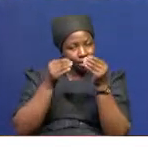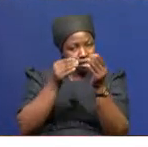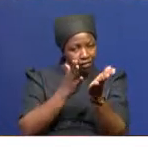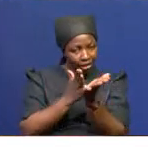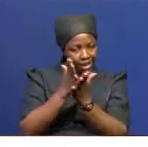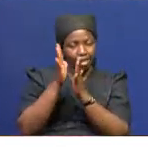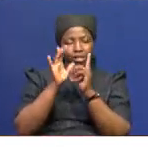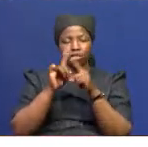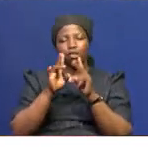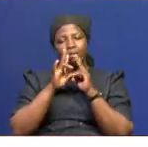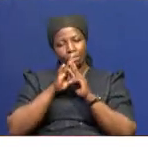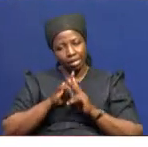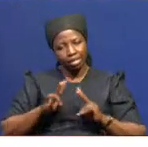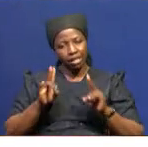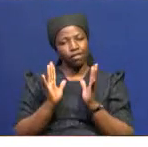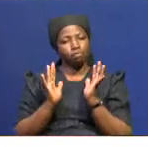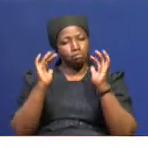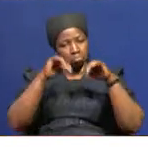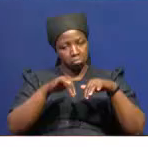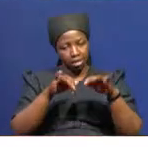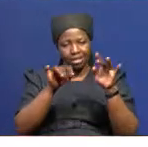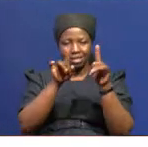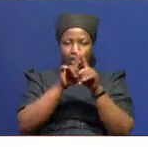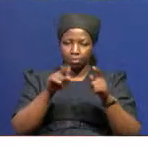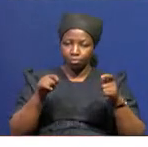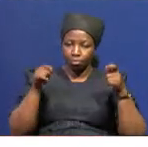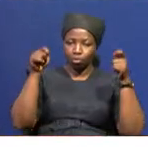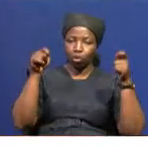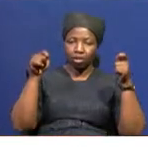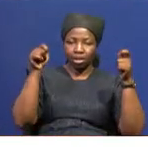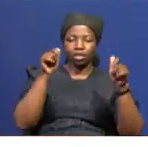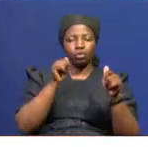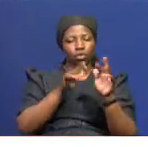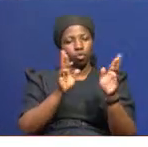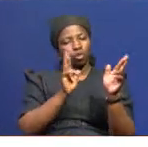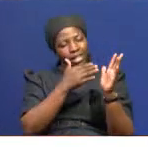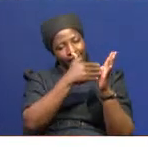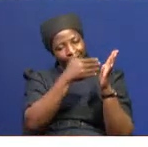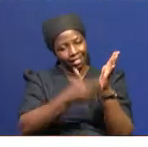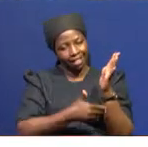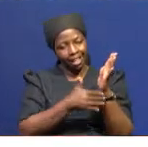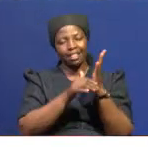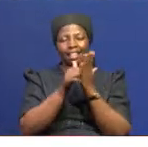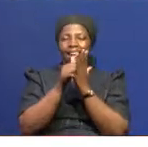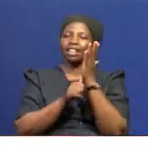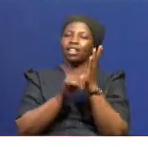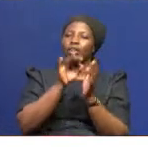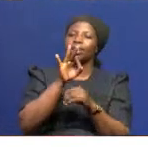to peaceful assembly and protest as provided for under Article